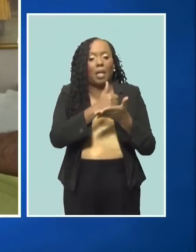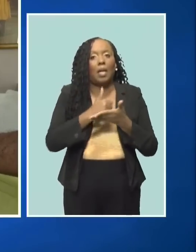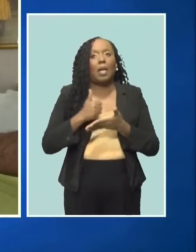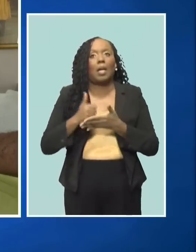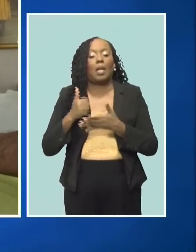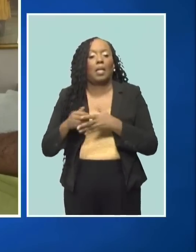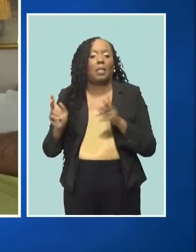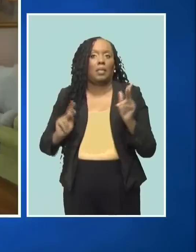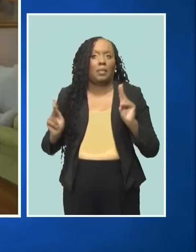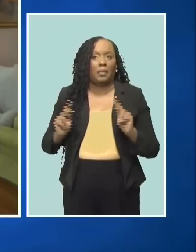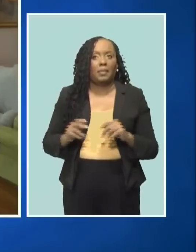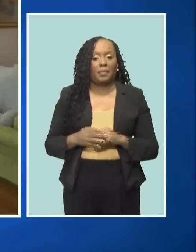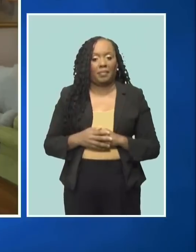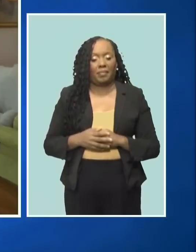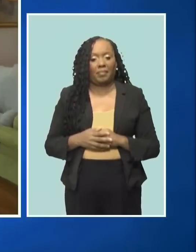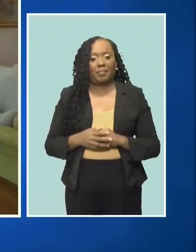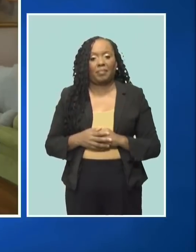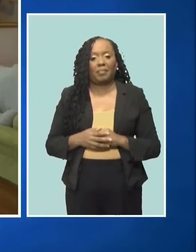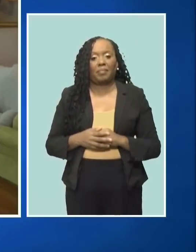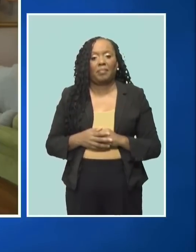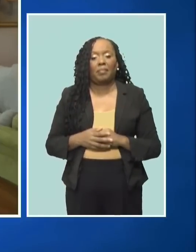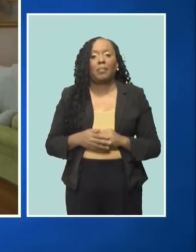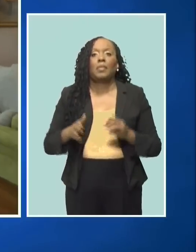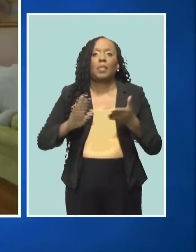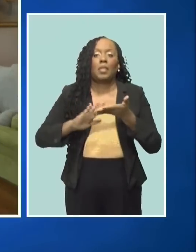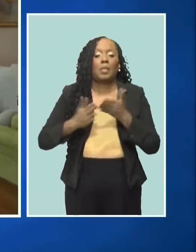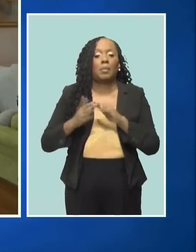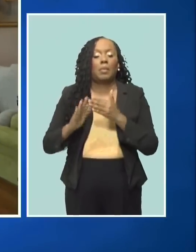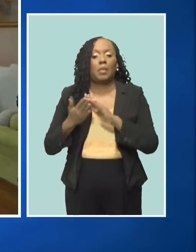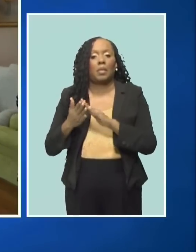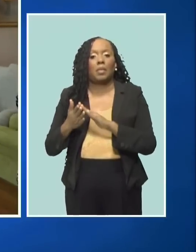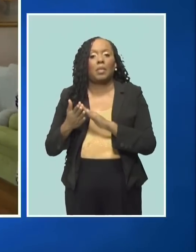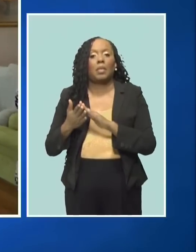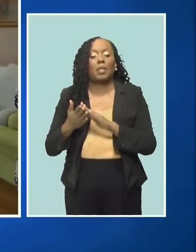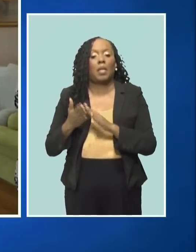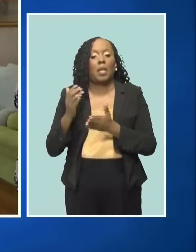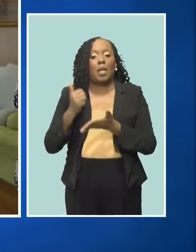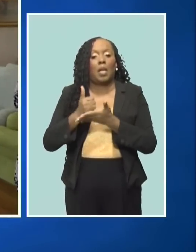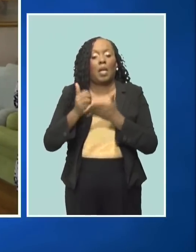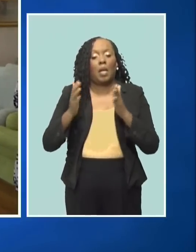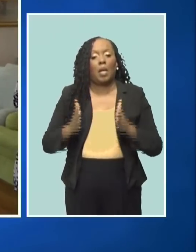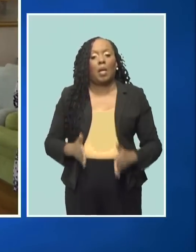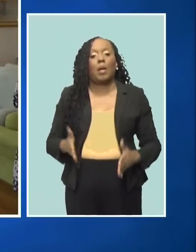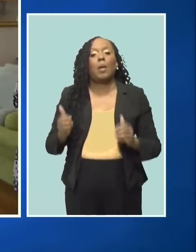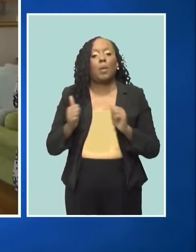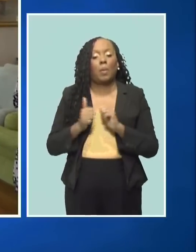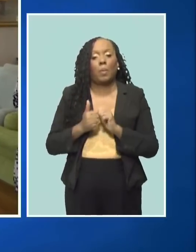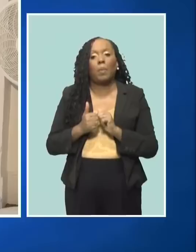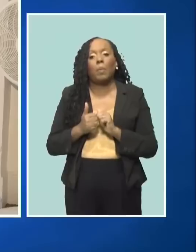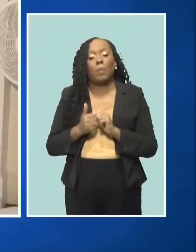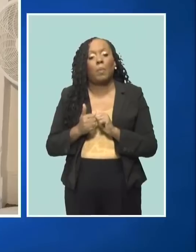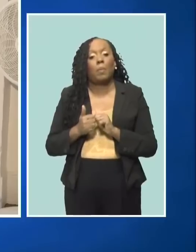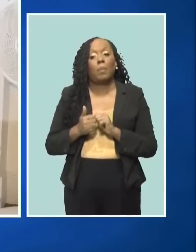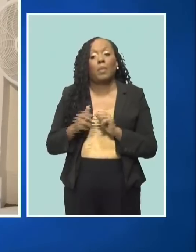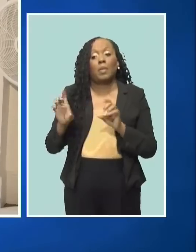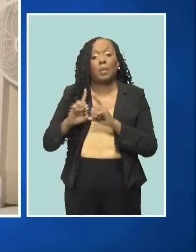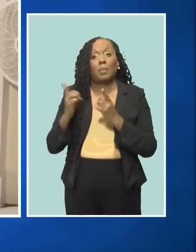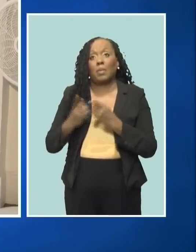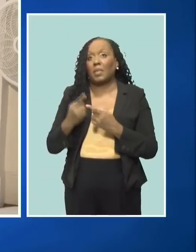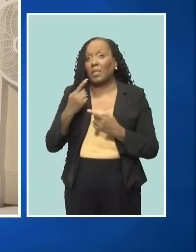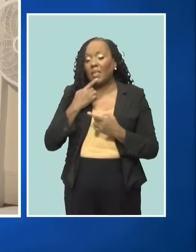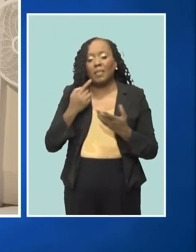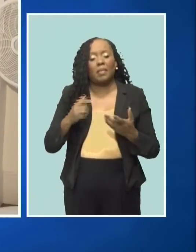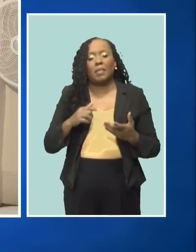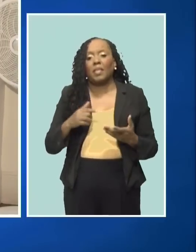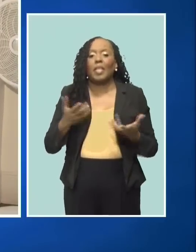my constituents. And community aide with the Community Development Department, Wendell Dottin, says he is not looking